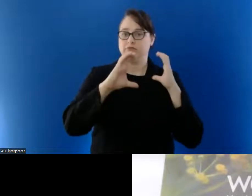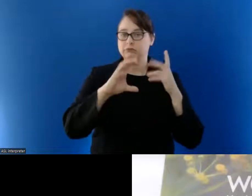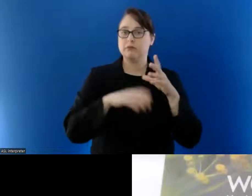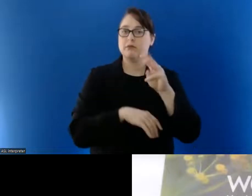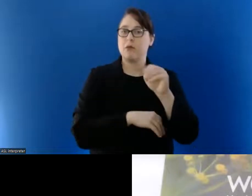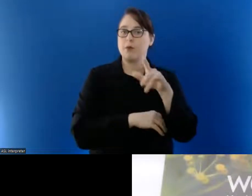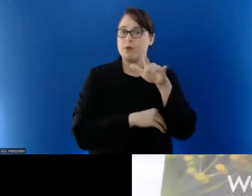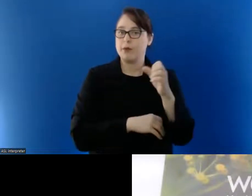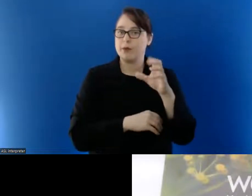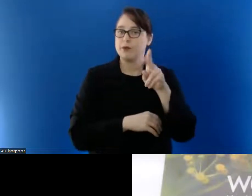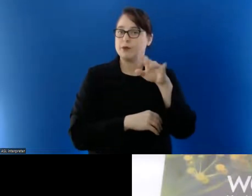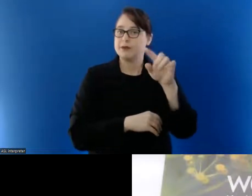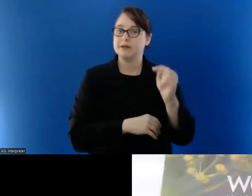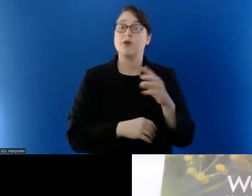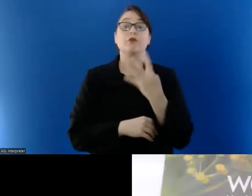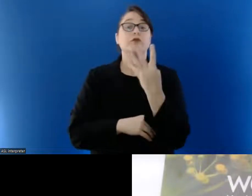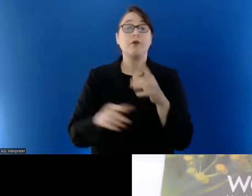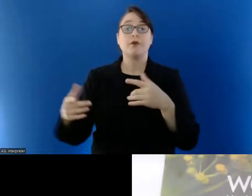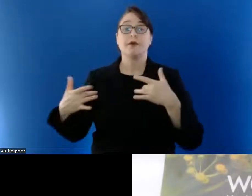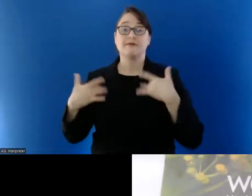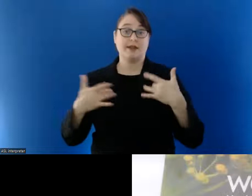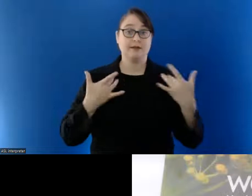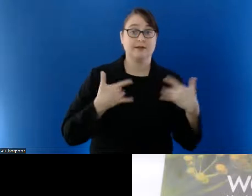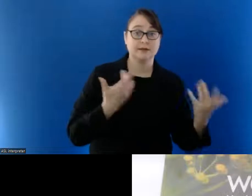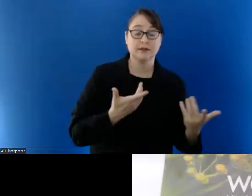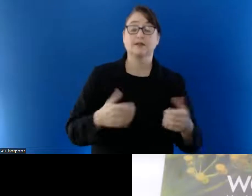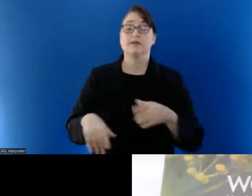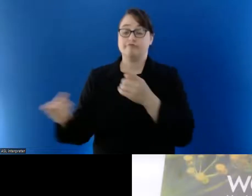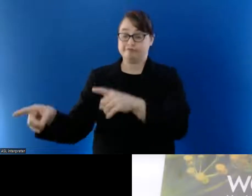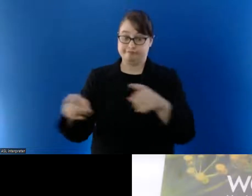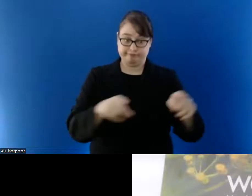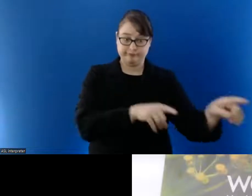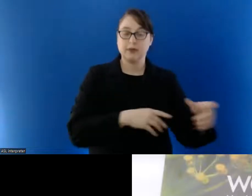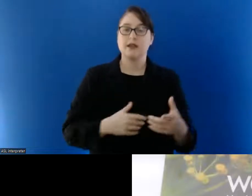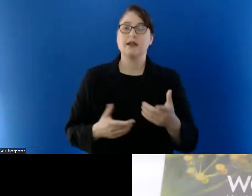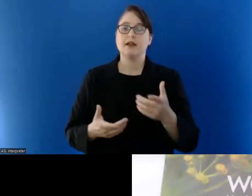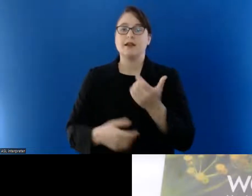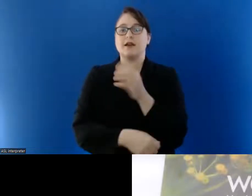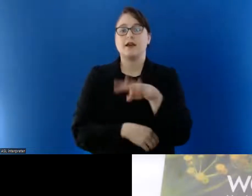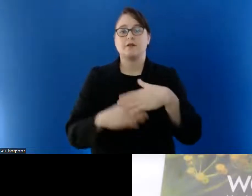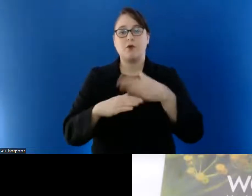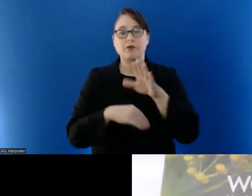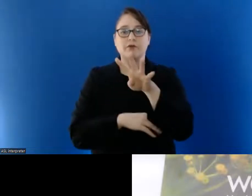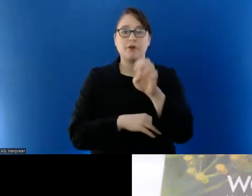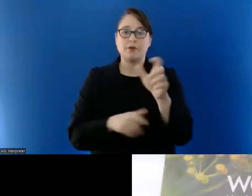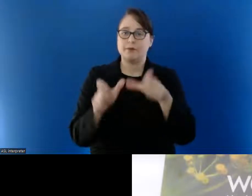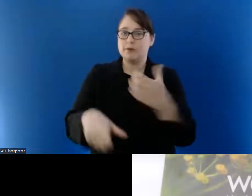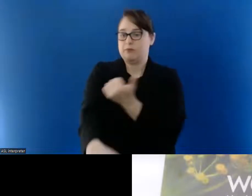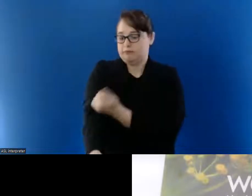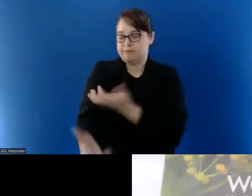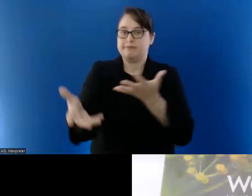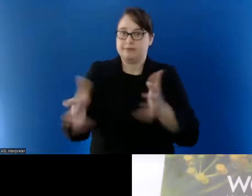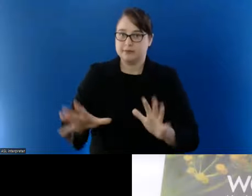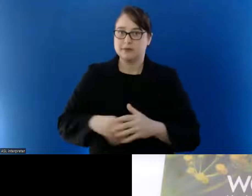4 events, vaccinated over 500 individuals. So that was sort of our beginning. And then we segued to make sure that our